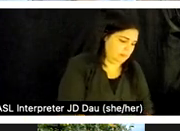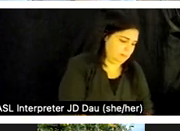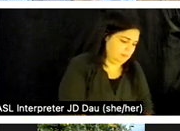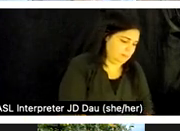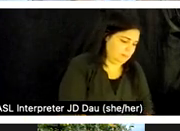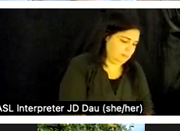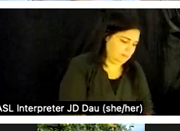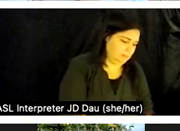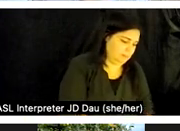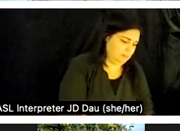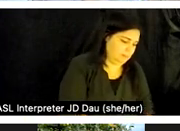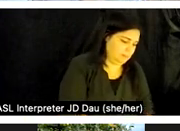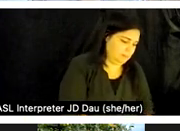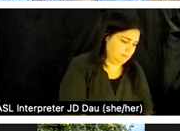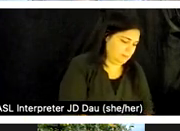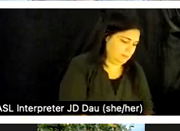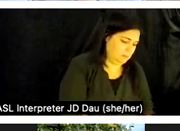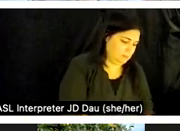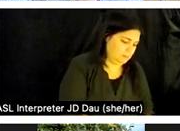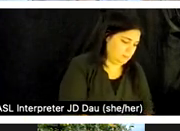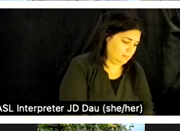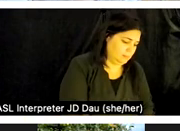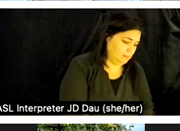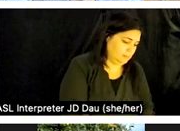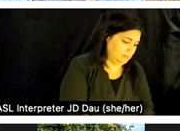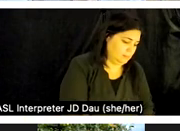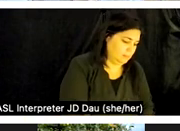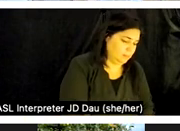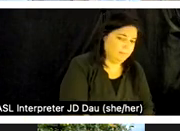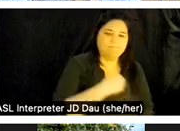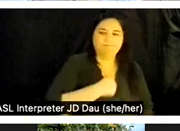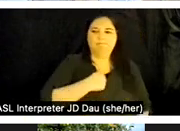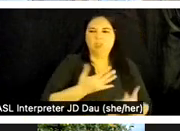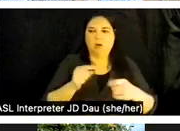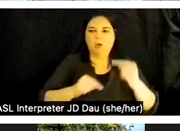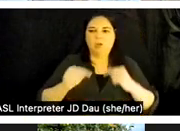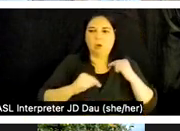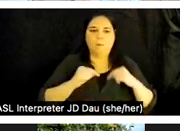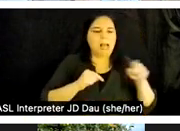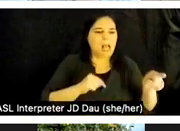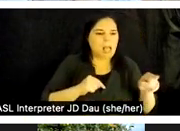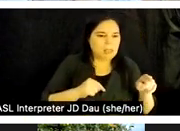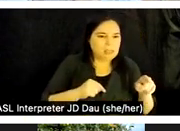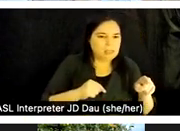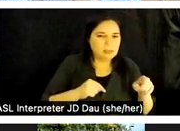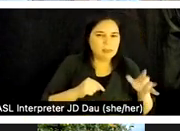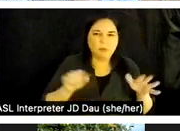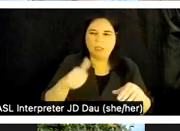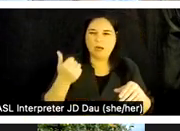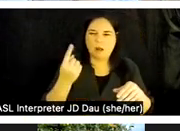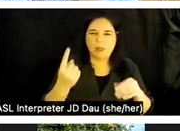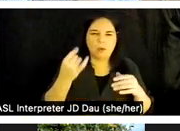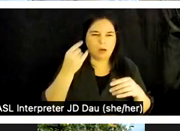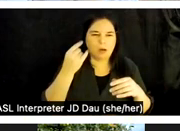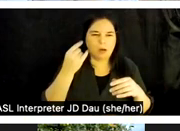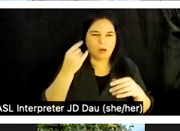this was the, I'm sorry, I want to just go back to our 4 parts, because I think this is the last one.